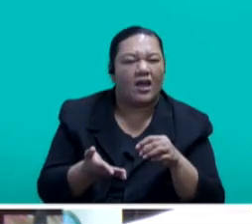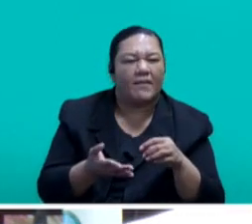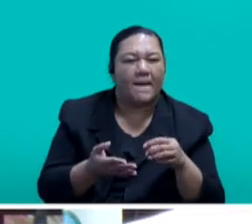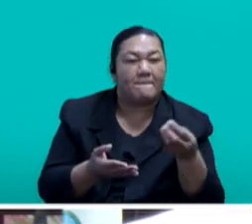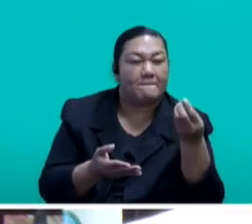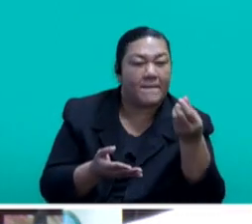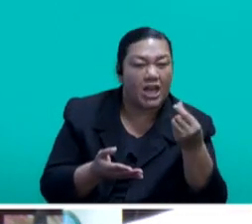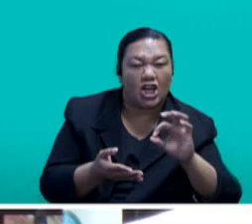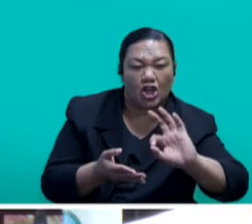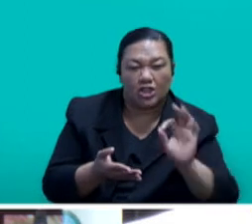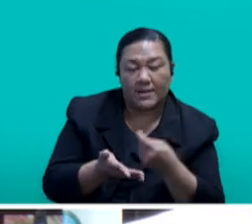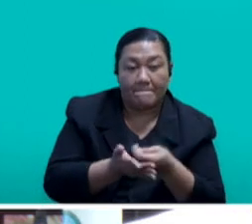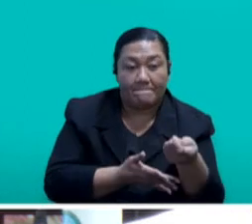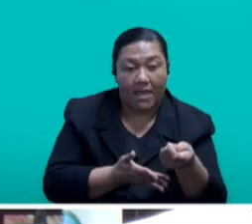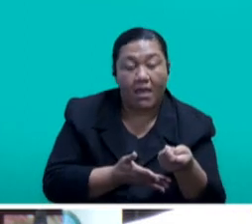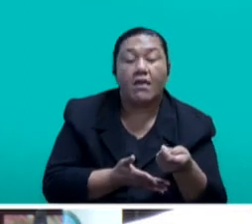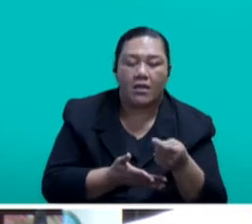mandated by law.